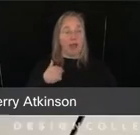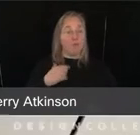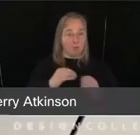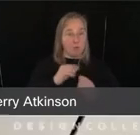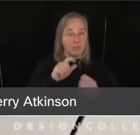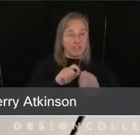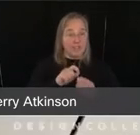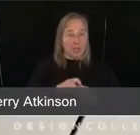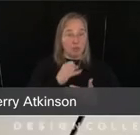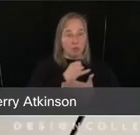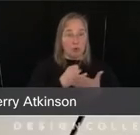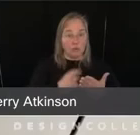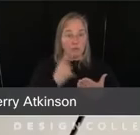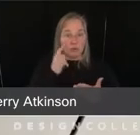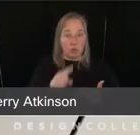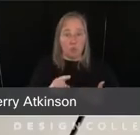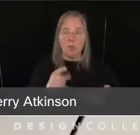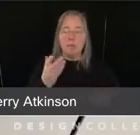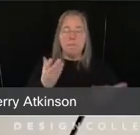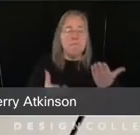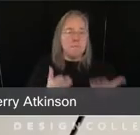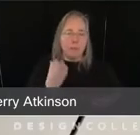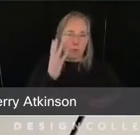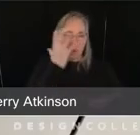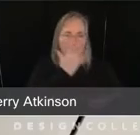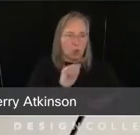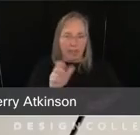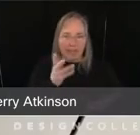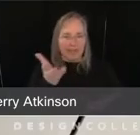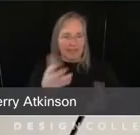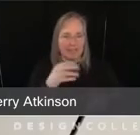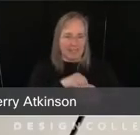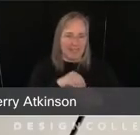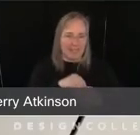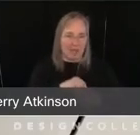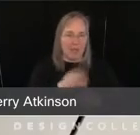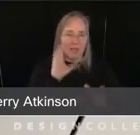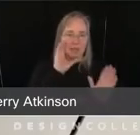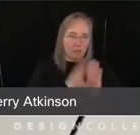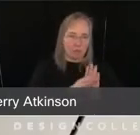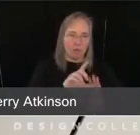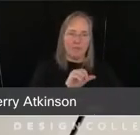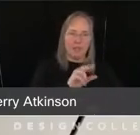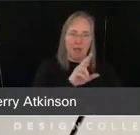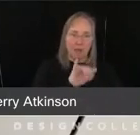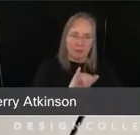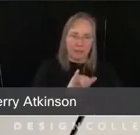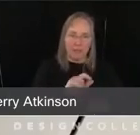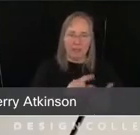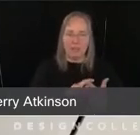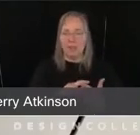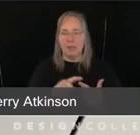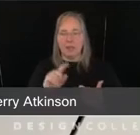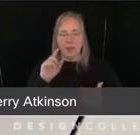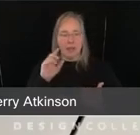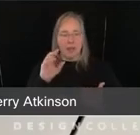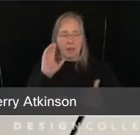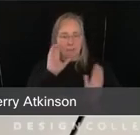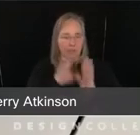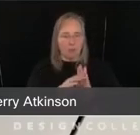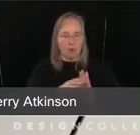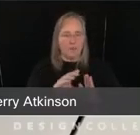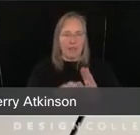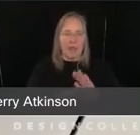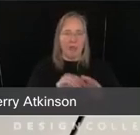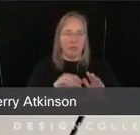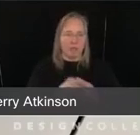drawings for you. Here's what it might look like inside, the picture of the lobby, a picture of the outdoor atrium in the bottom left.